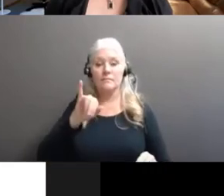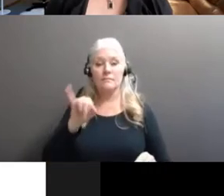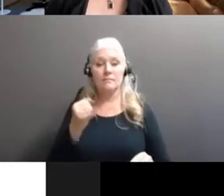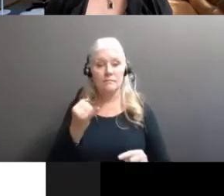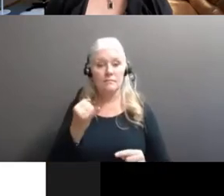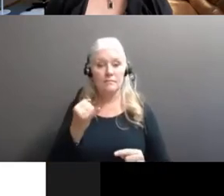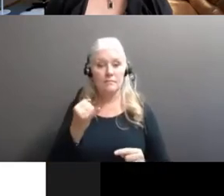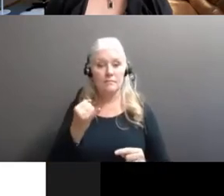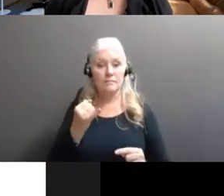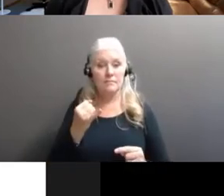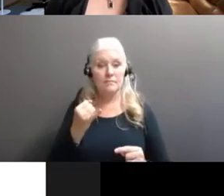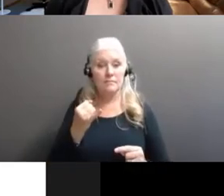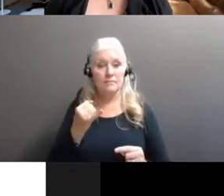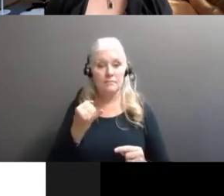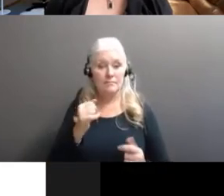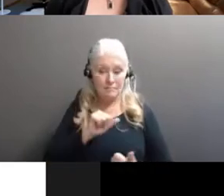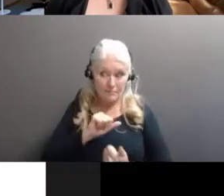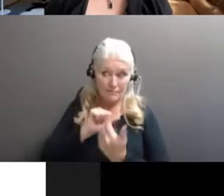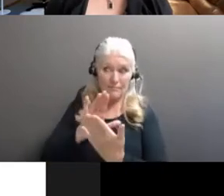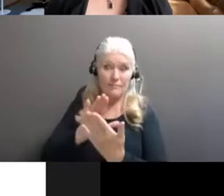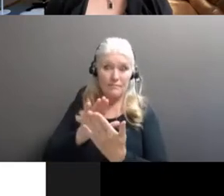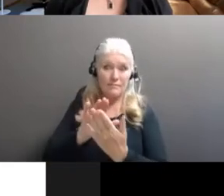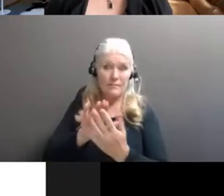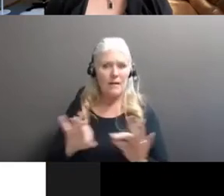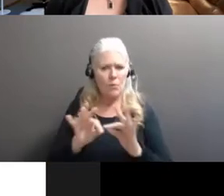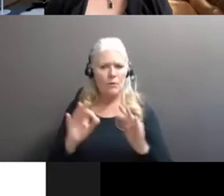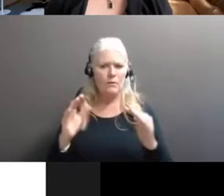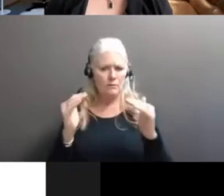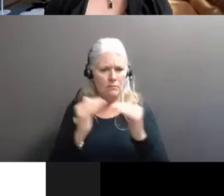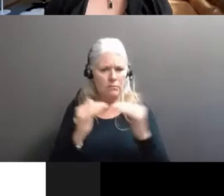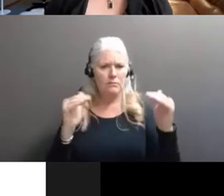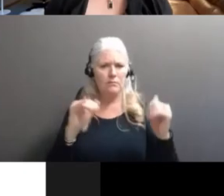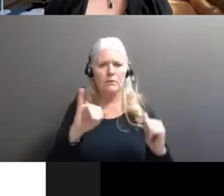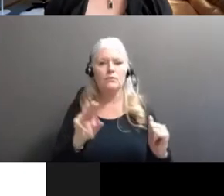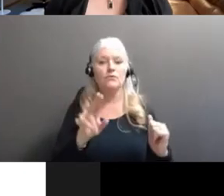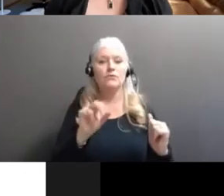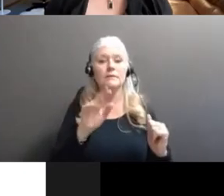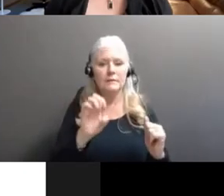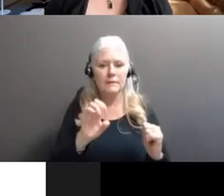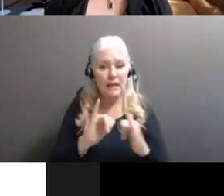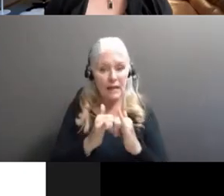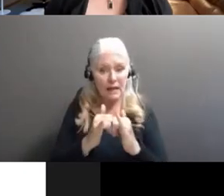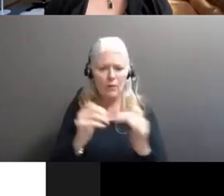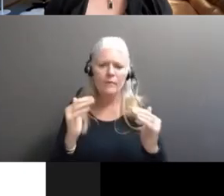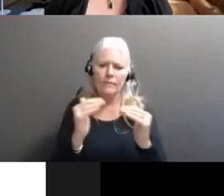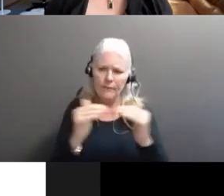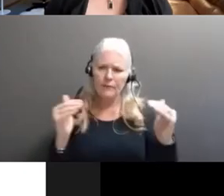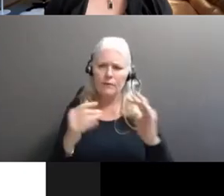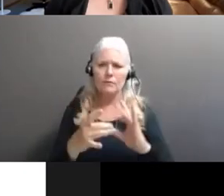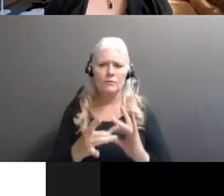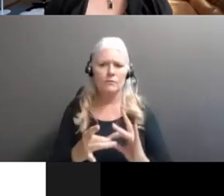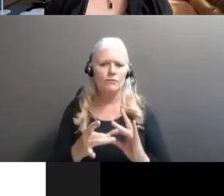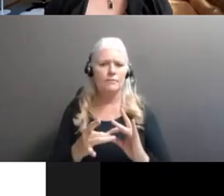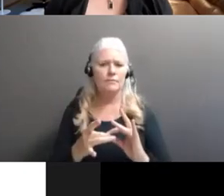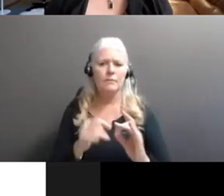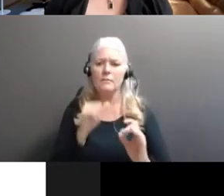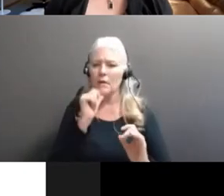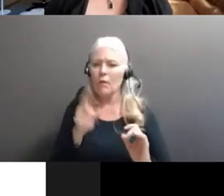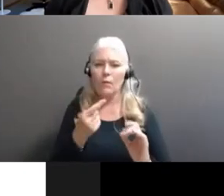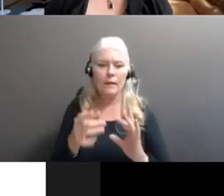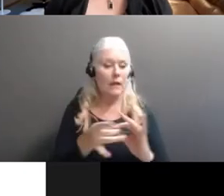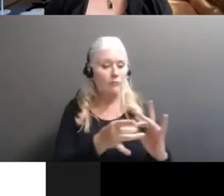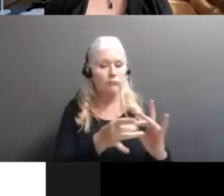at justice through the lens of just relationships and says that's not just about interpersonal relationships, that is